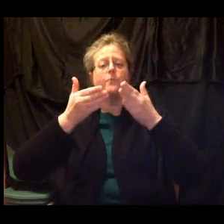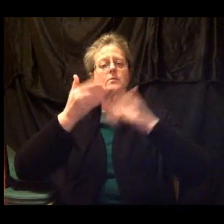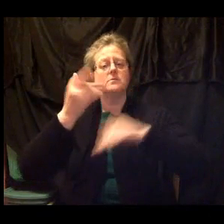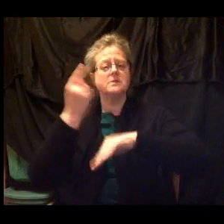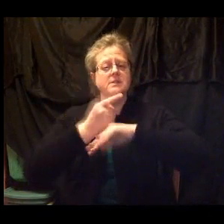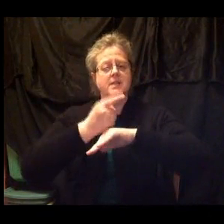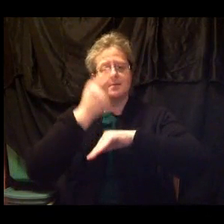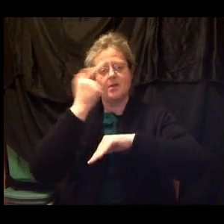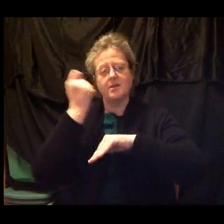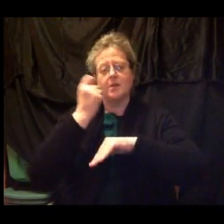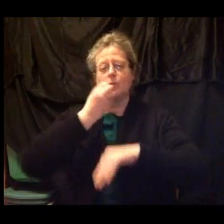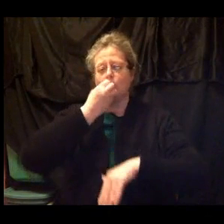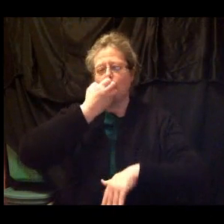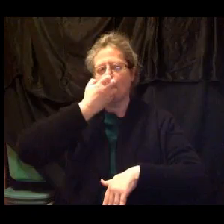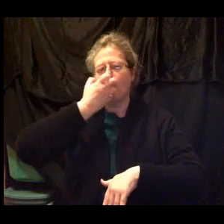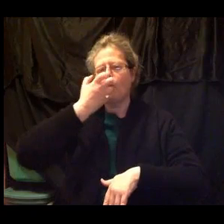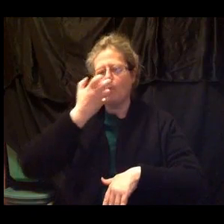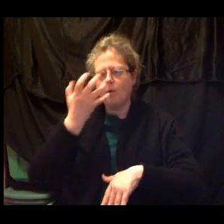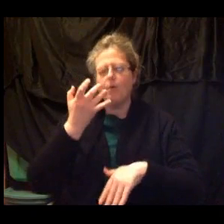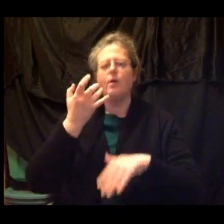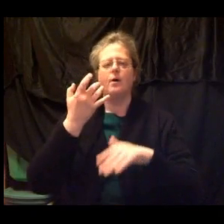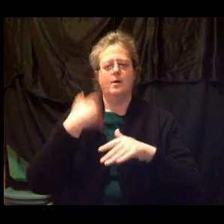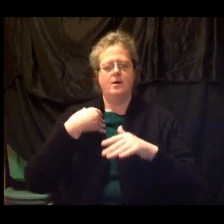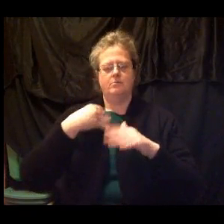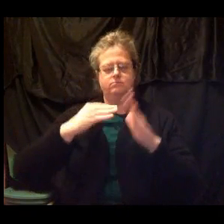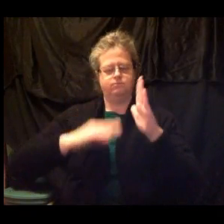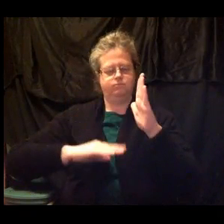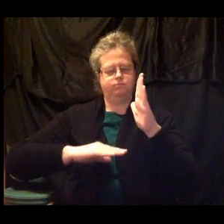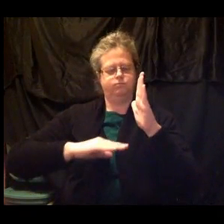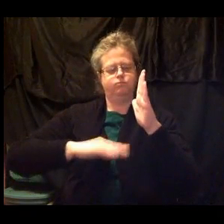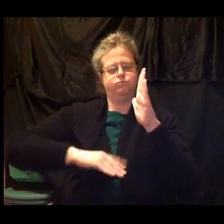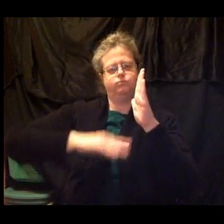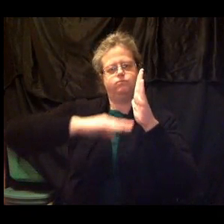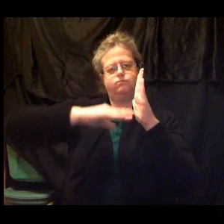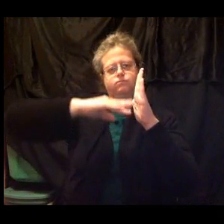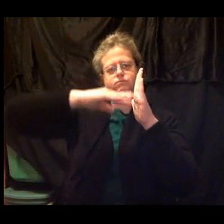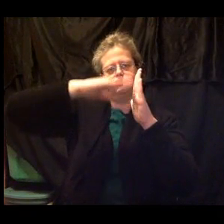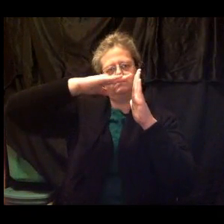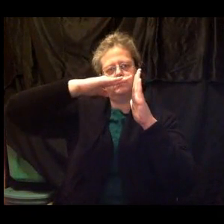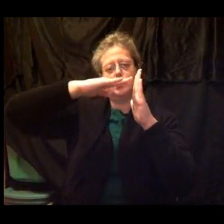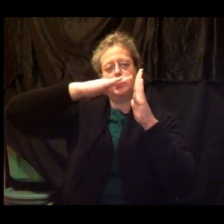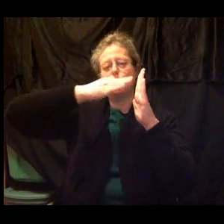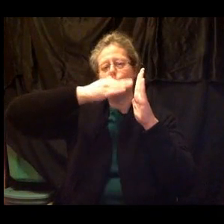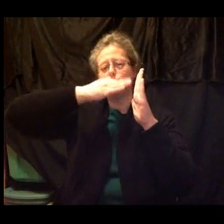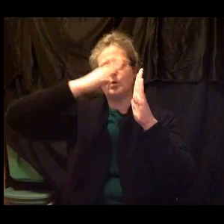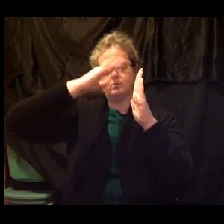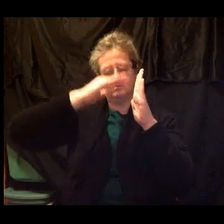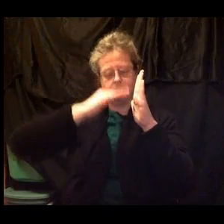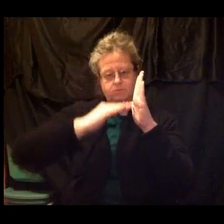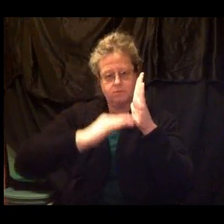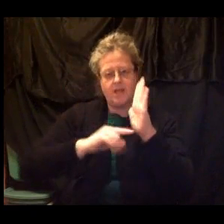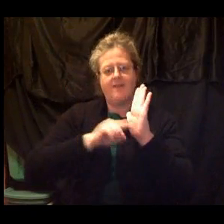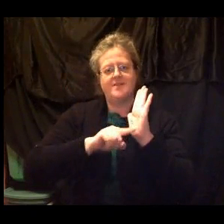warm in here. That's way up to the top, and pretty soon it's going to be way down at the bottom here in Minnesota, and we'll have negative